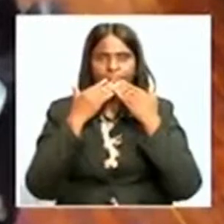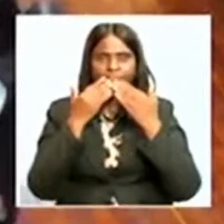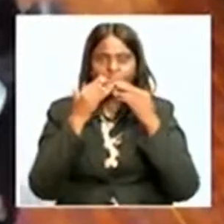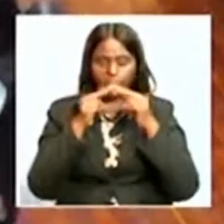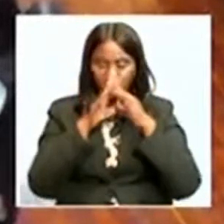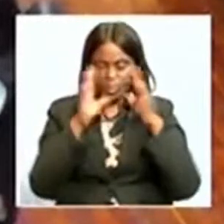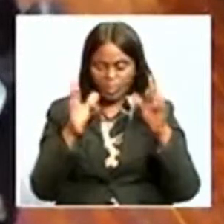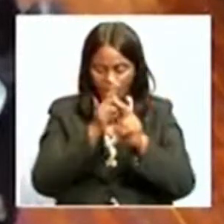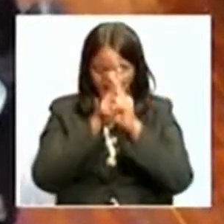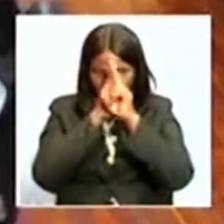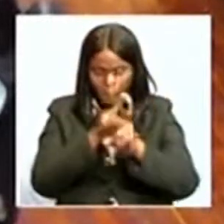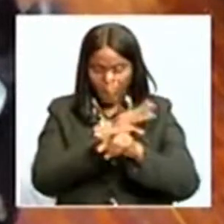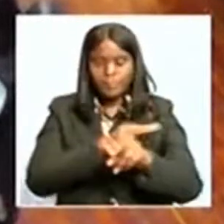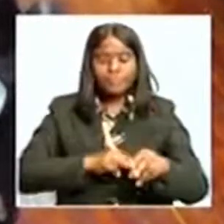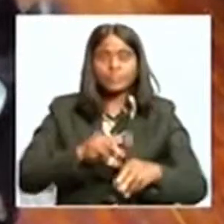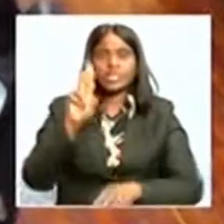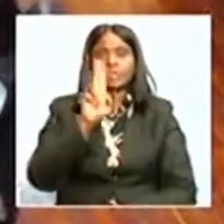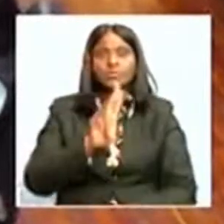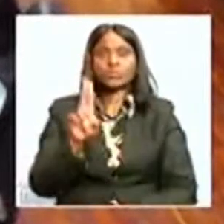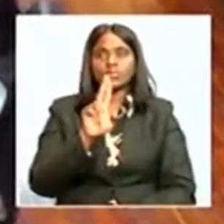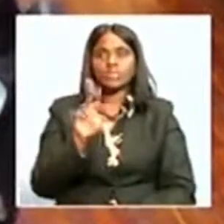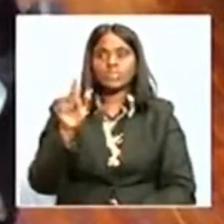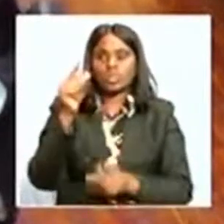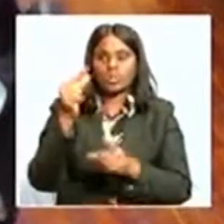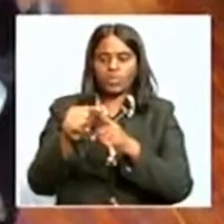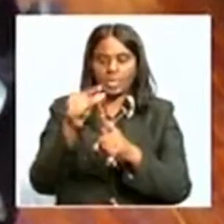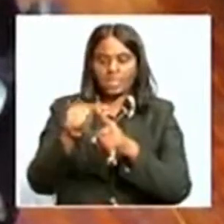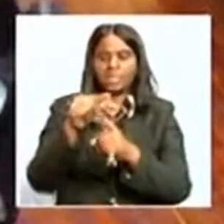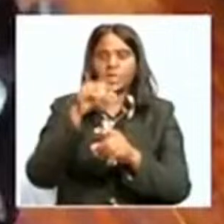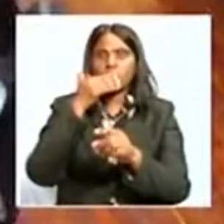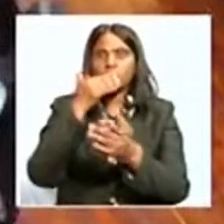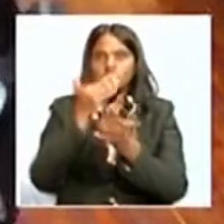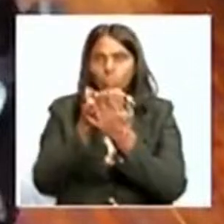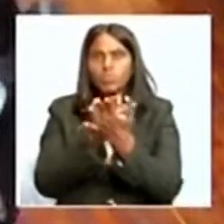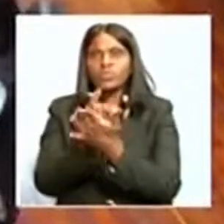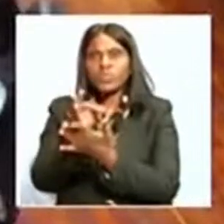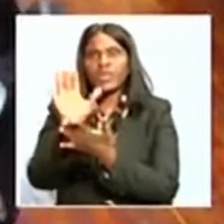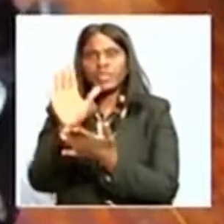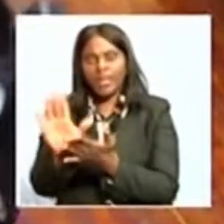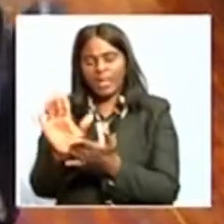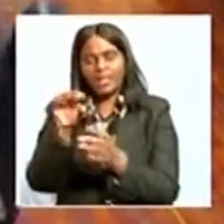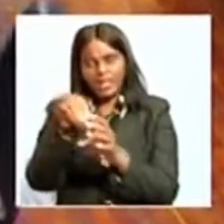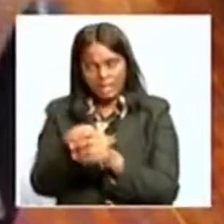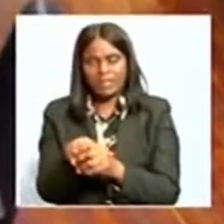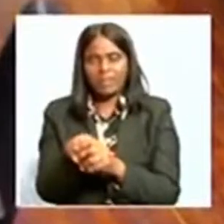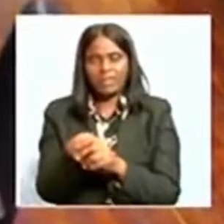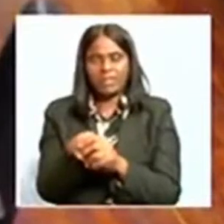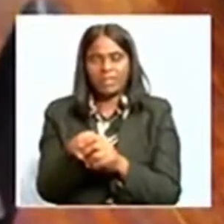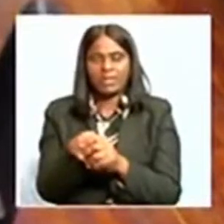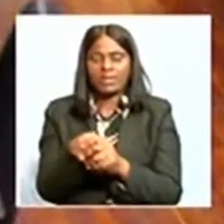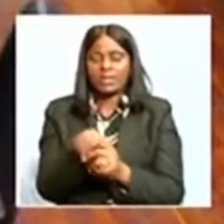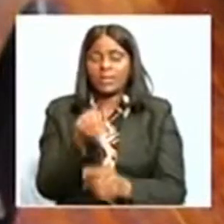Member. So the use of the words in good faith,